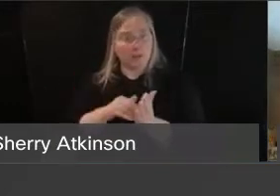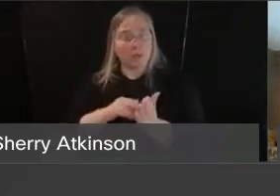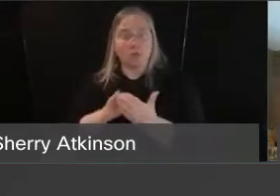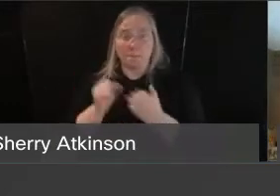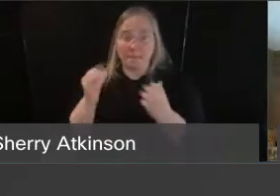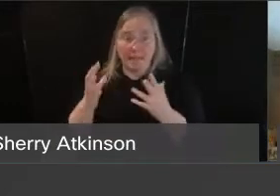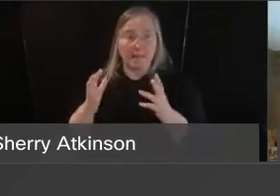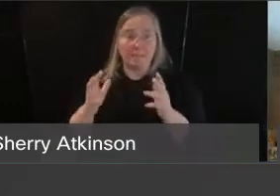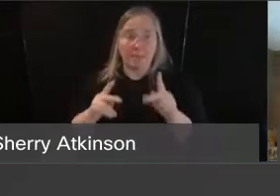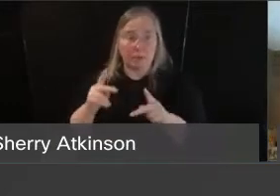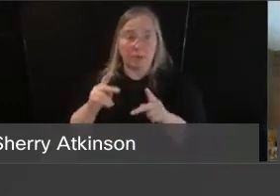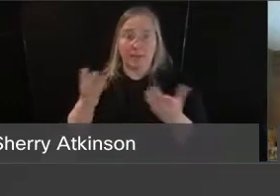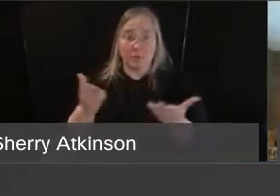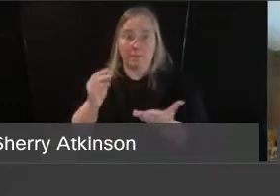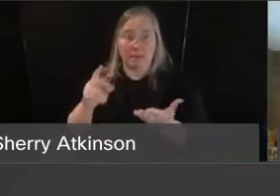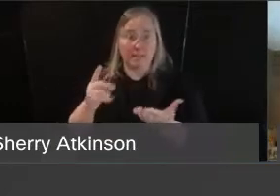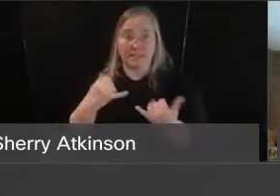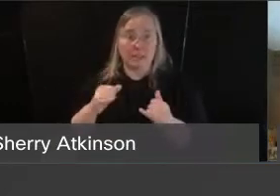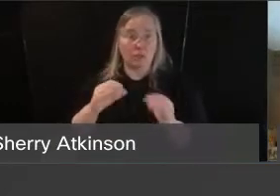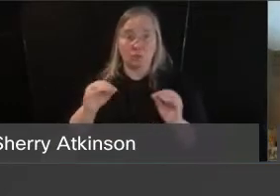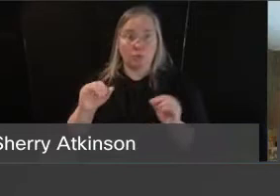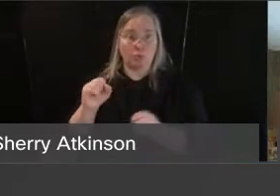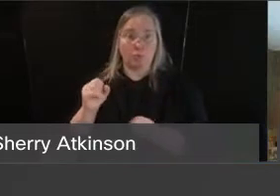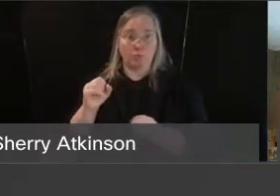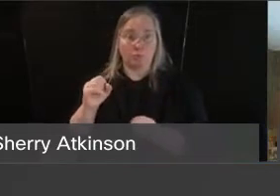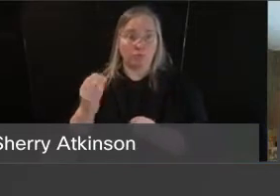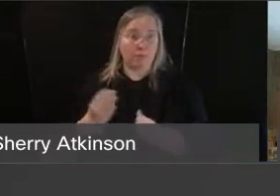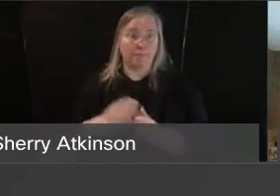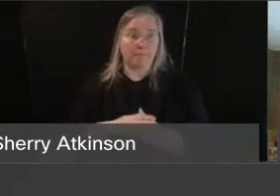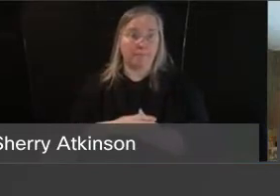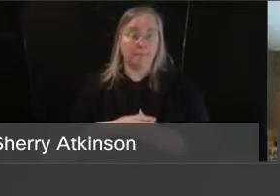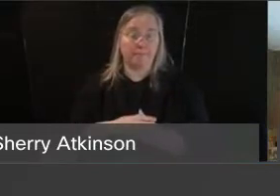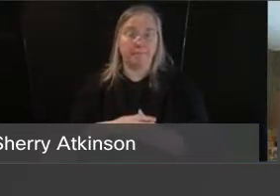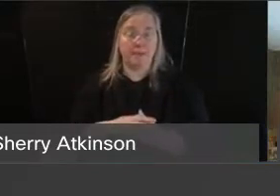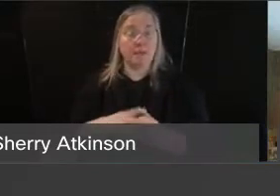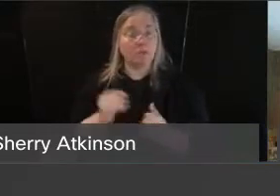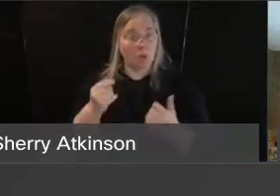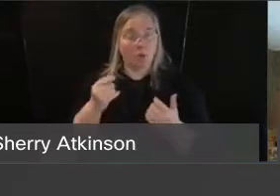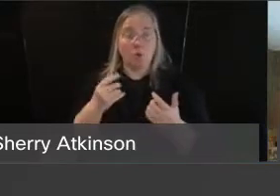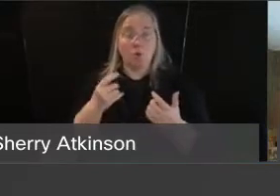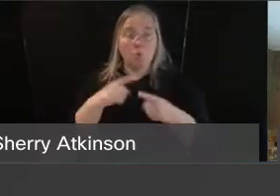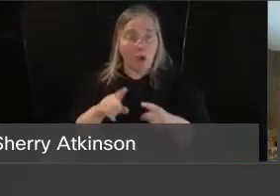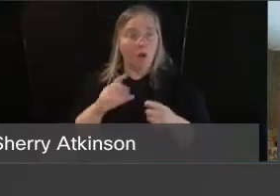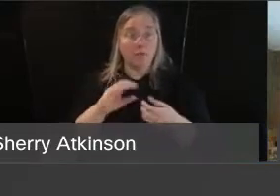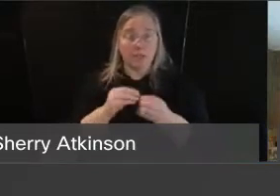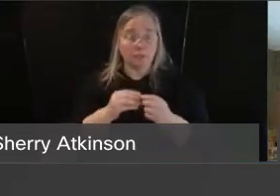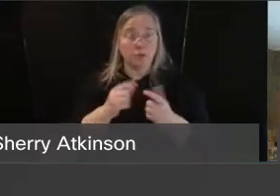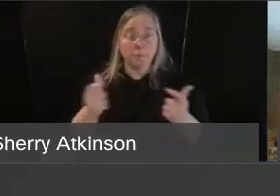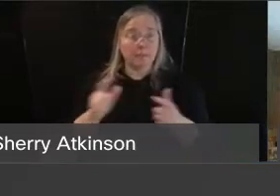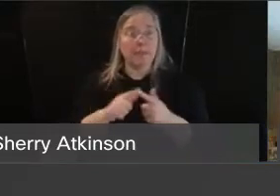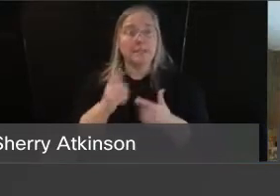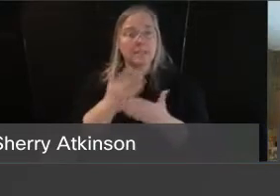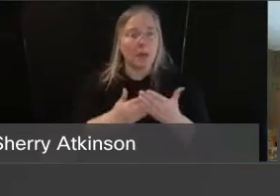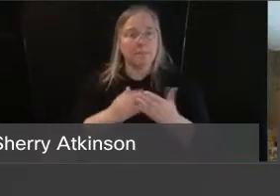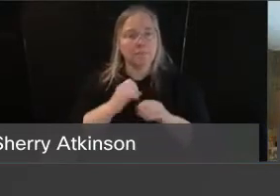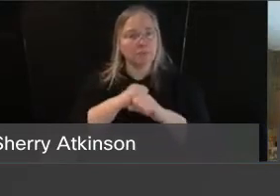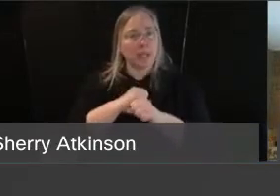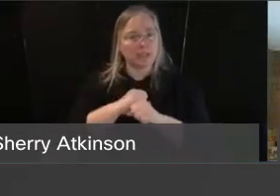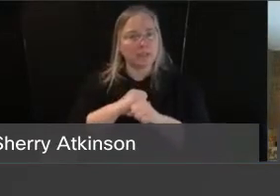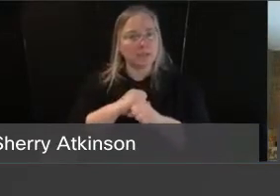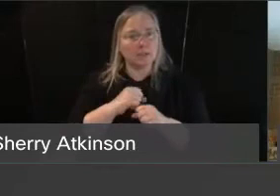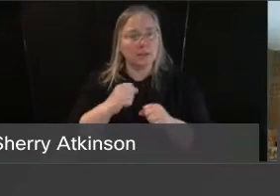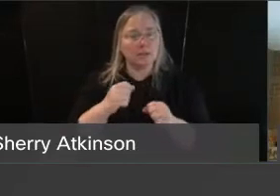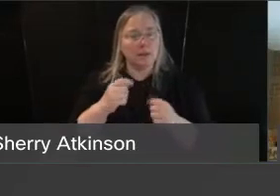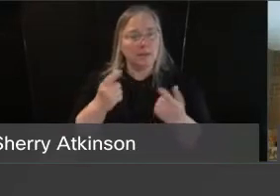So while those numbers are tremendous, some of the insulation that has occurred in Maryland because of our economy, and